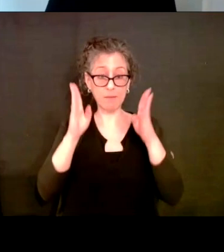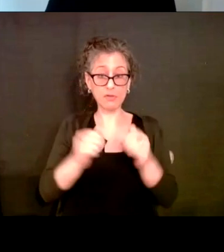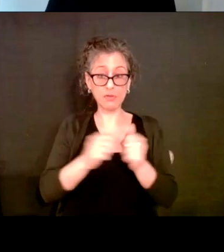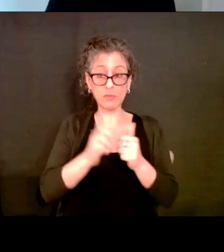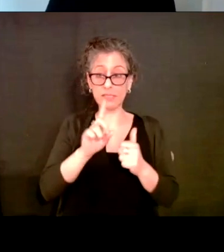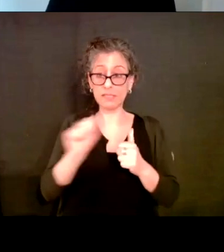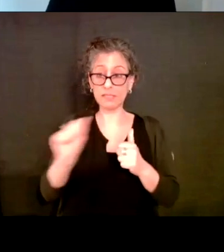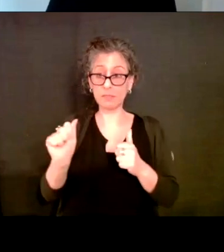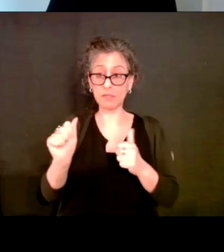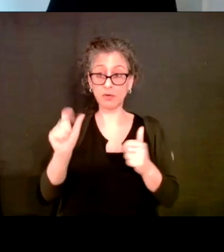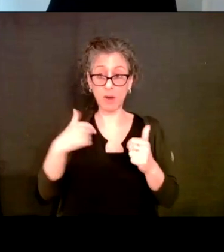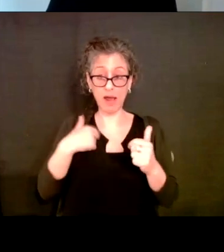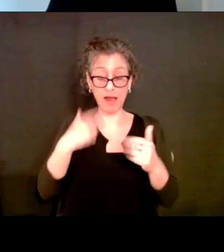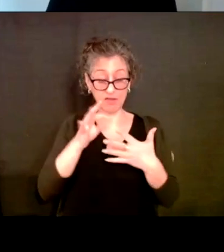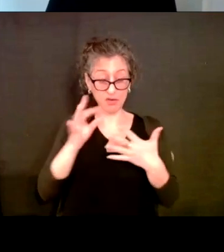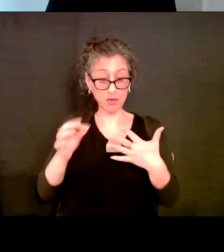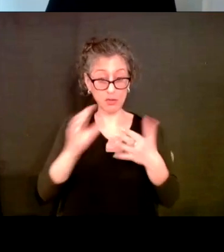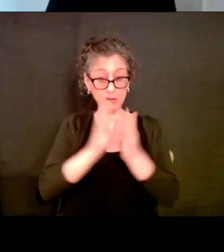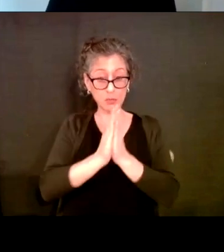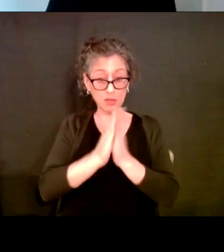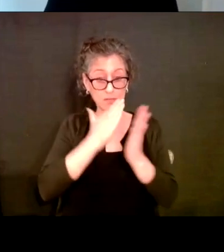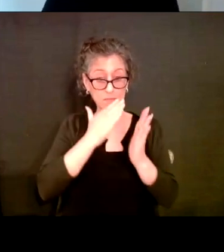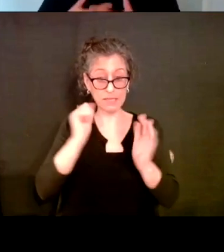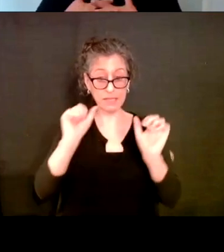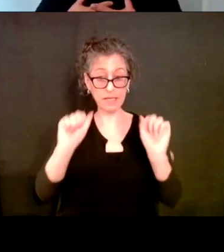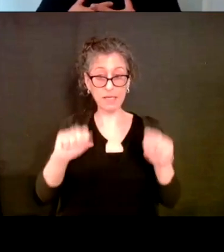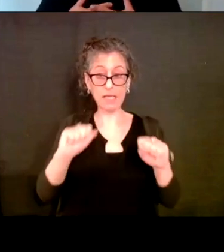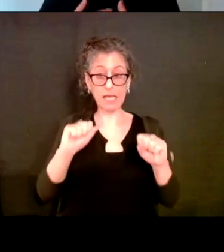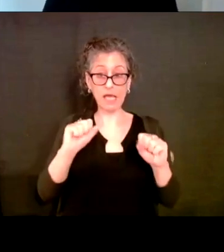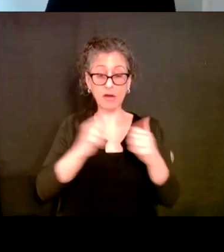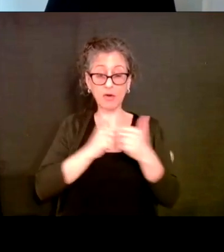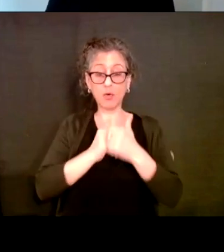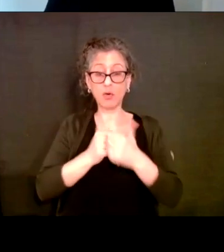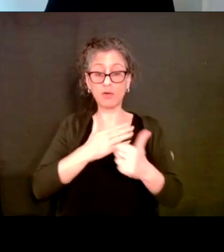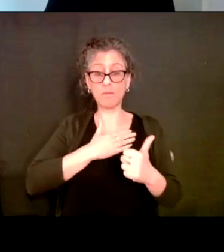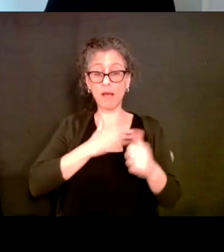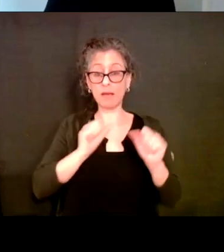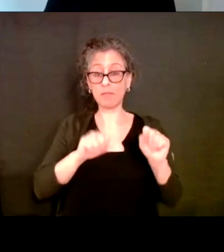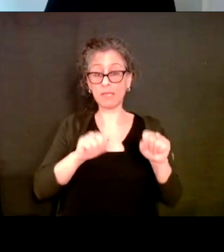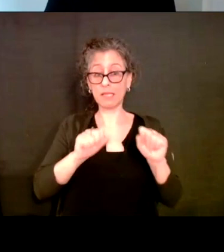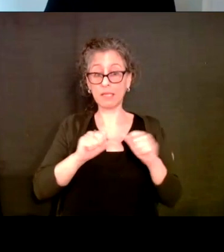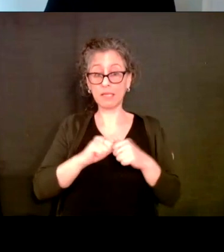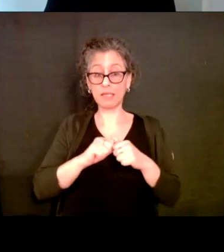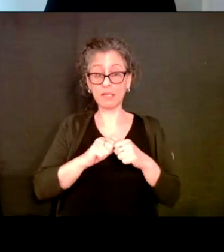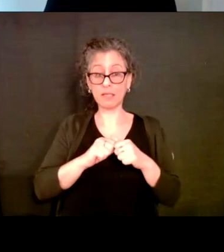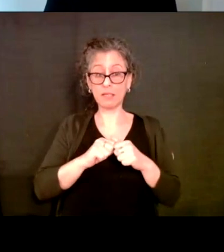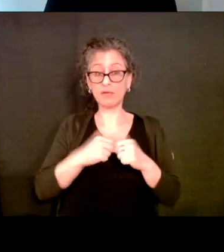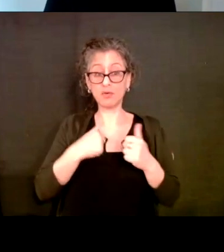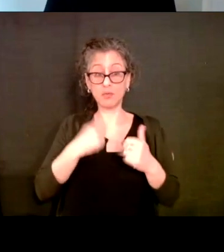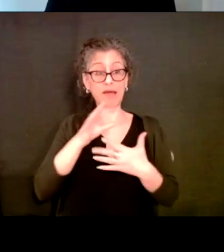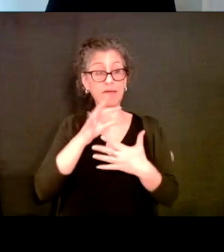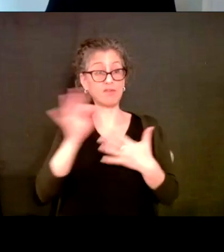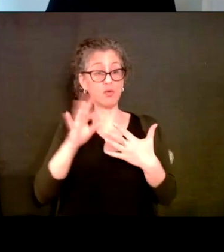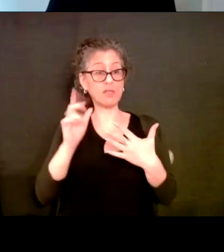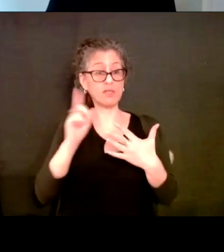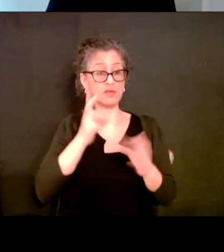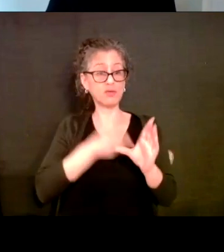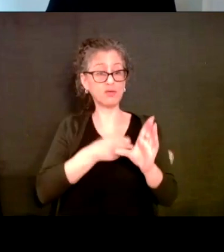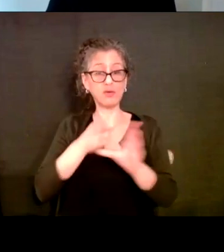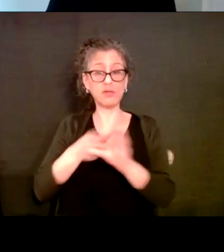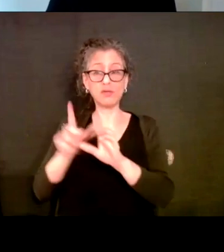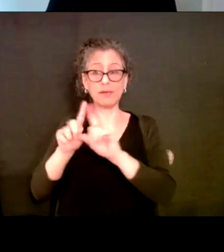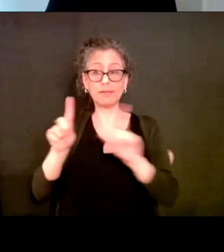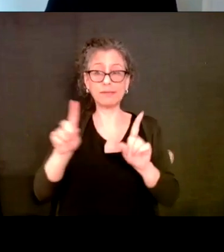do I have a choice to worship as best as I can according to my abilities? Do I have choices to join different